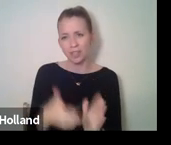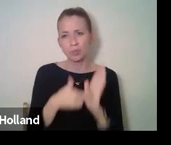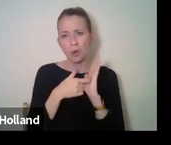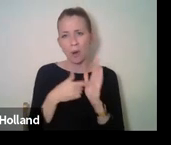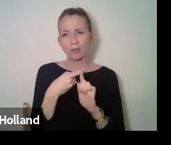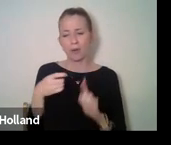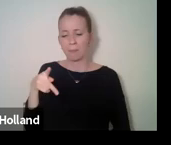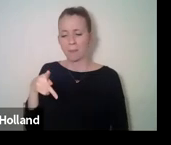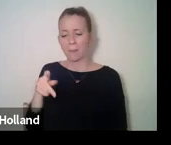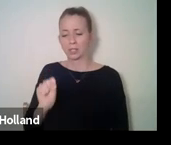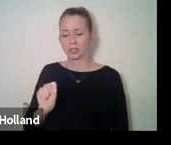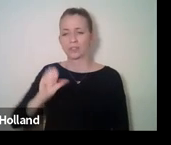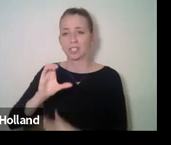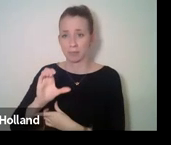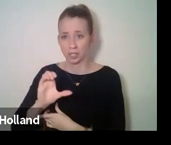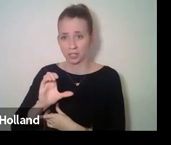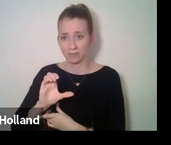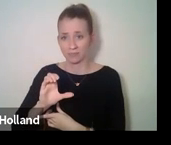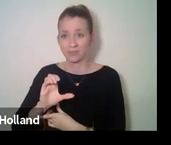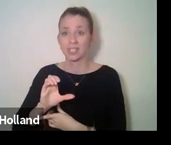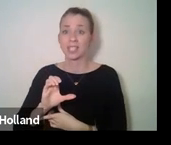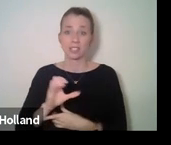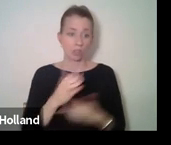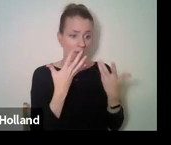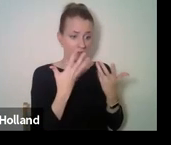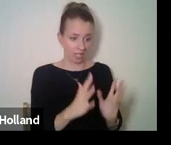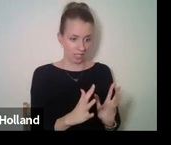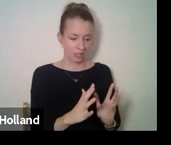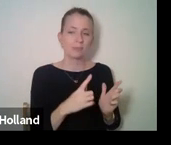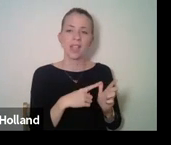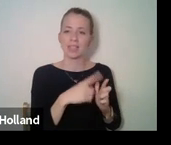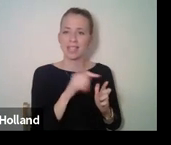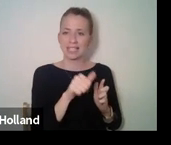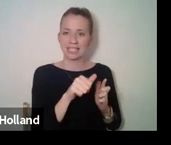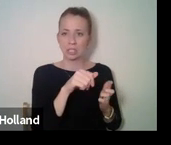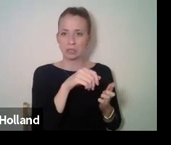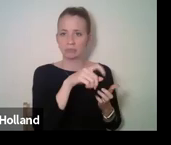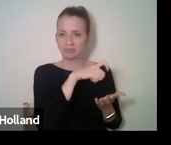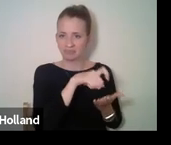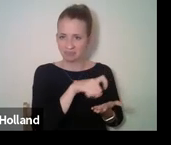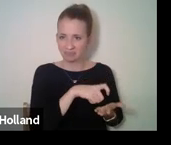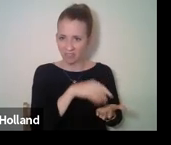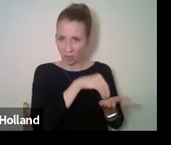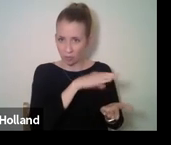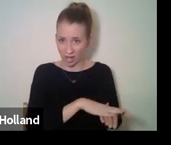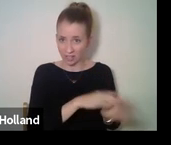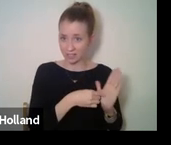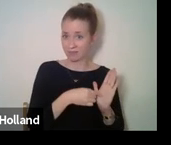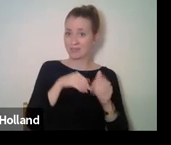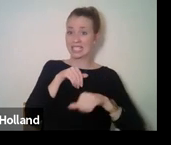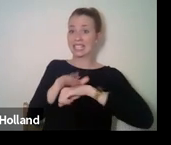Commission. We will then have to submit the documentation that we've completed these